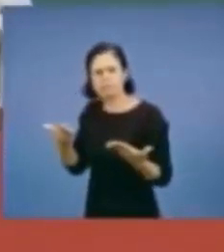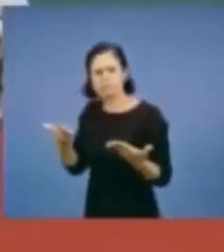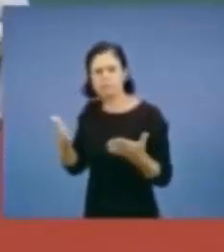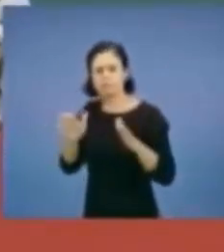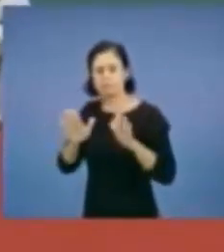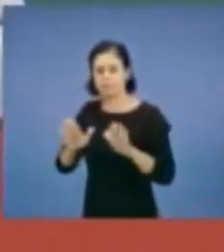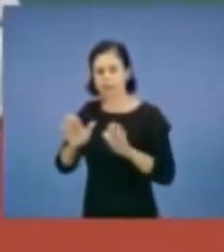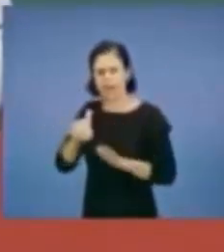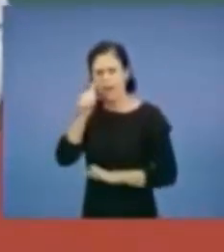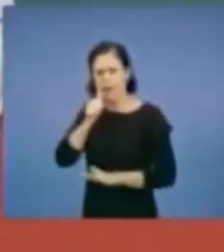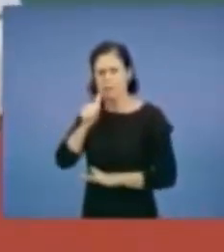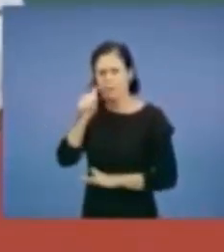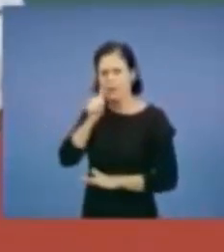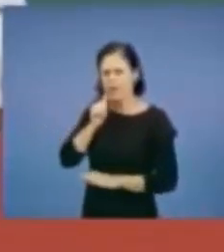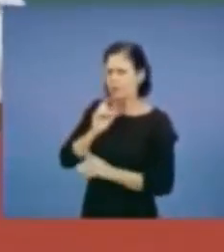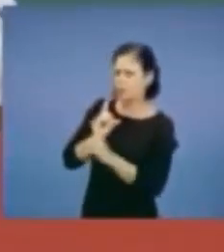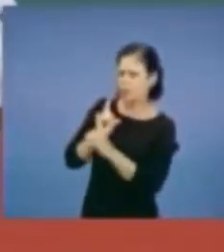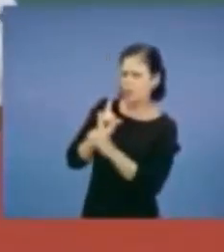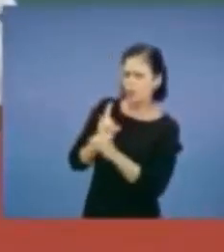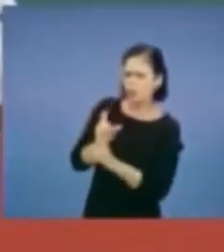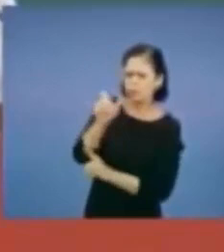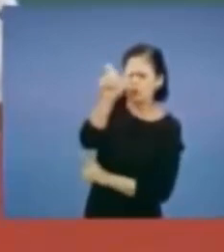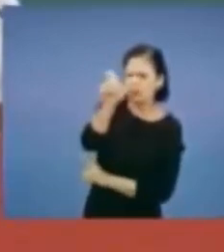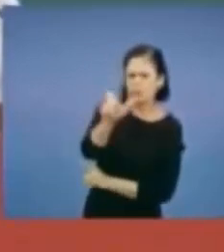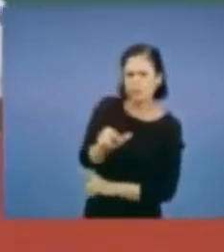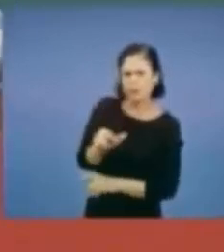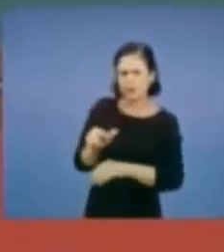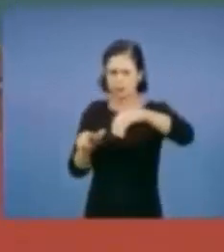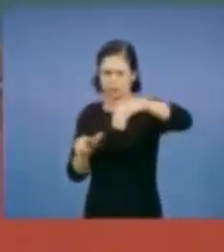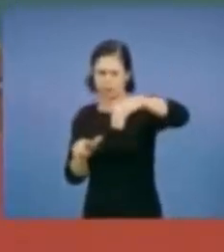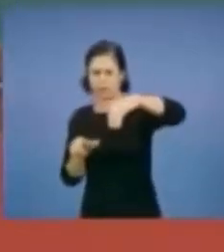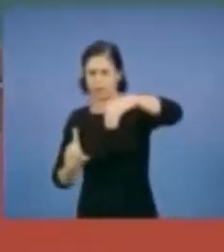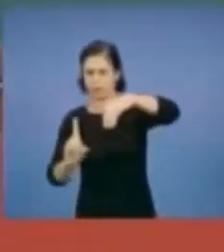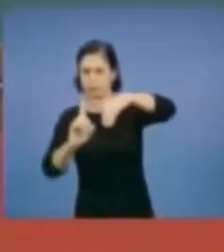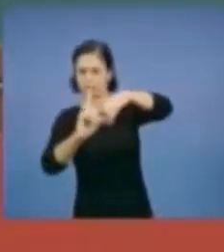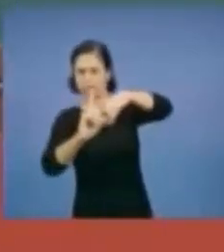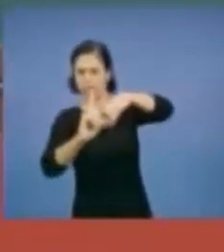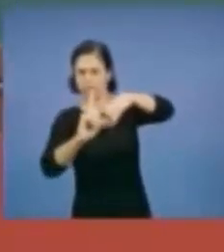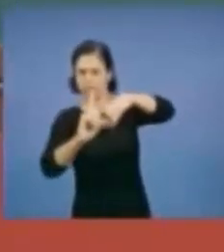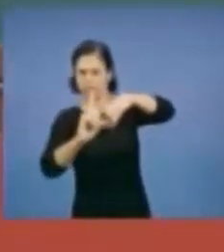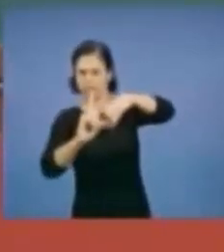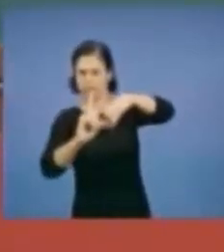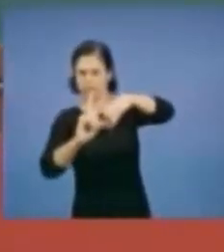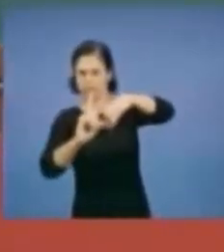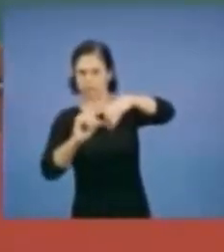she finds herself speaking with a person that she thought was